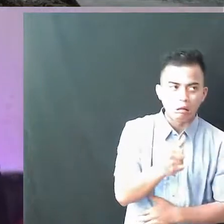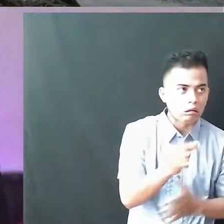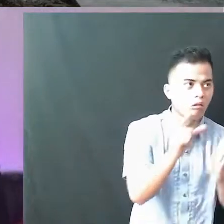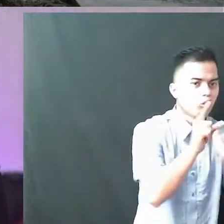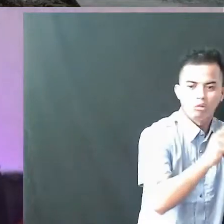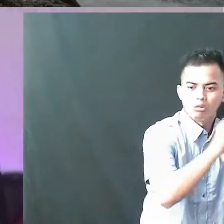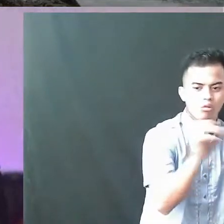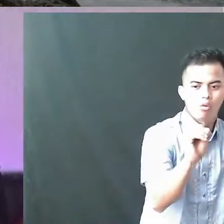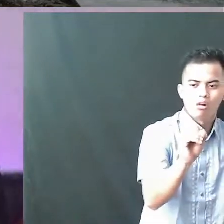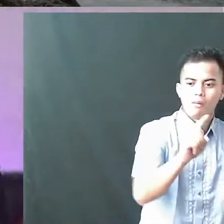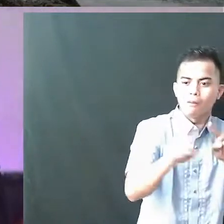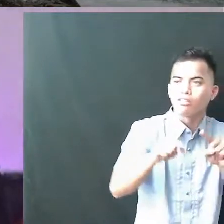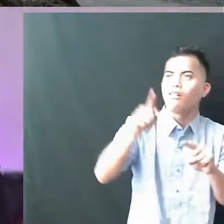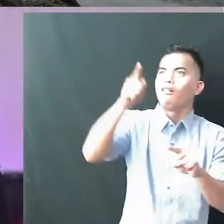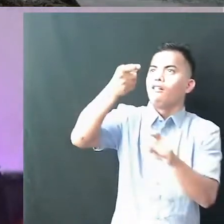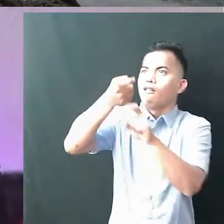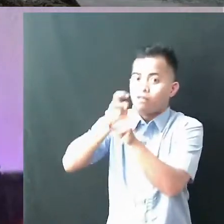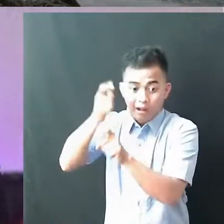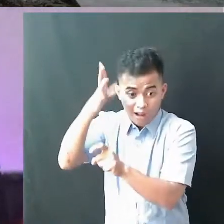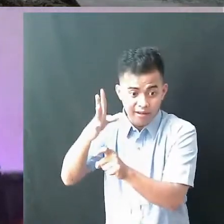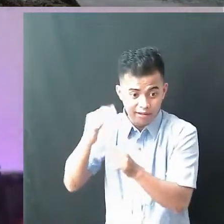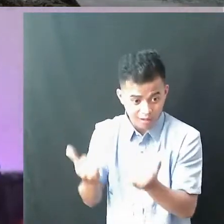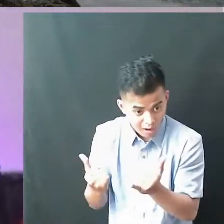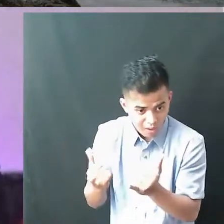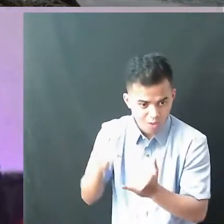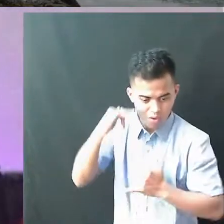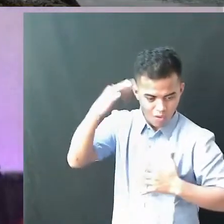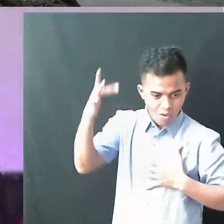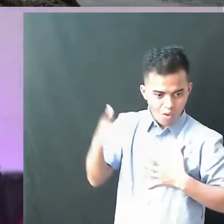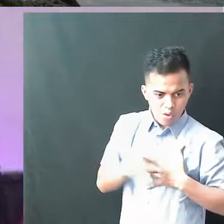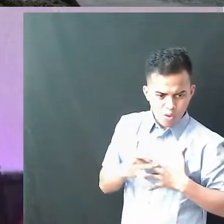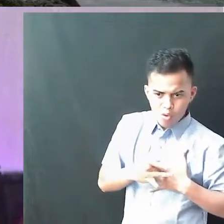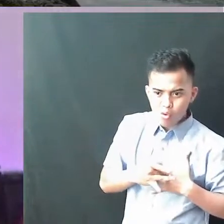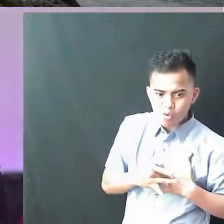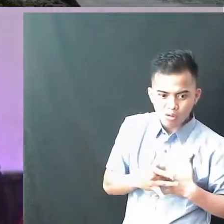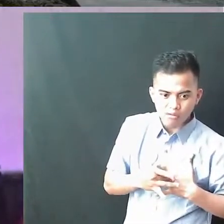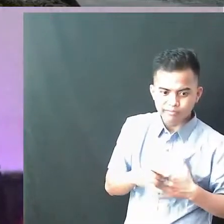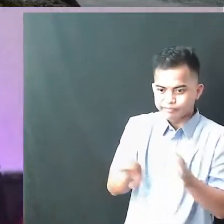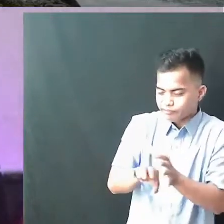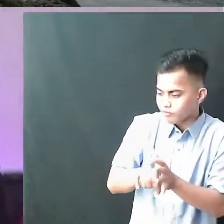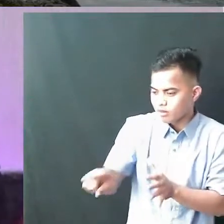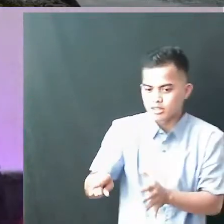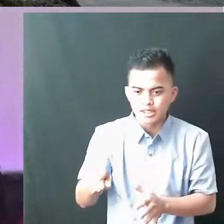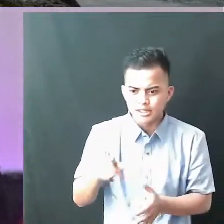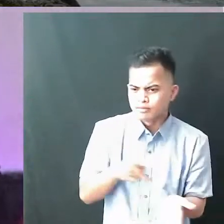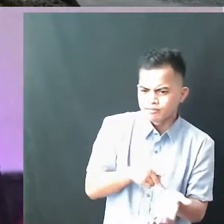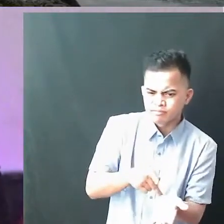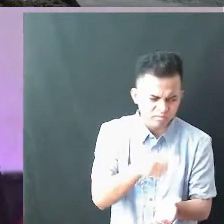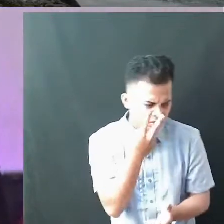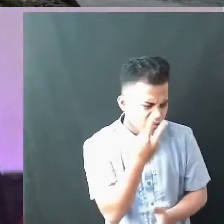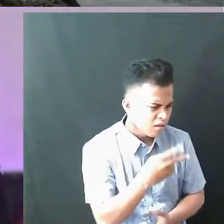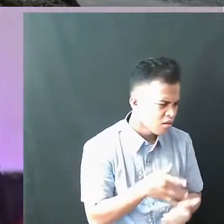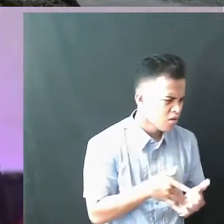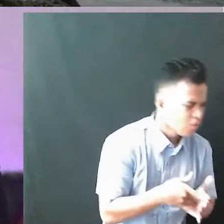might gain them that are without the law. To the weak became I as weak, that I might gain